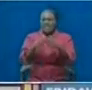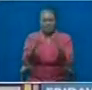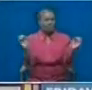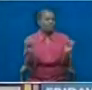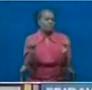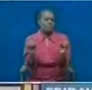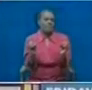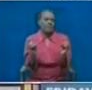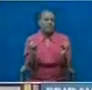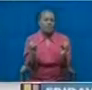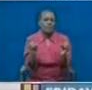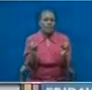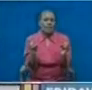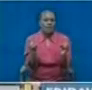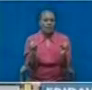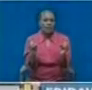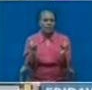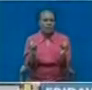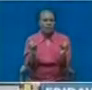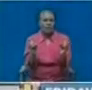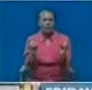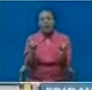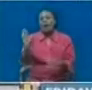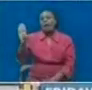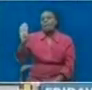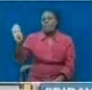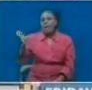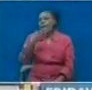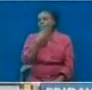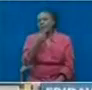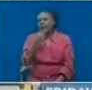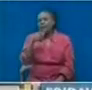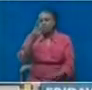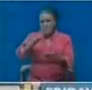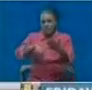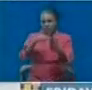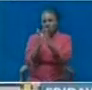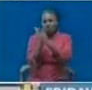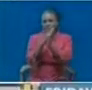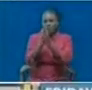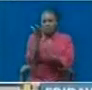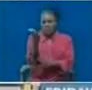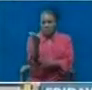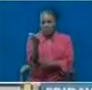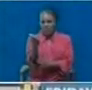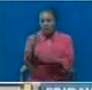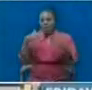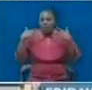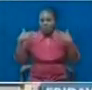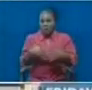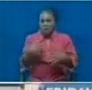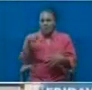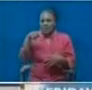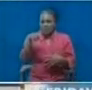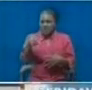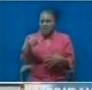are going to look on the internet. That's not what this okay, is. Okay, fine. So, Brian, we were going through your profiles recently with one of my colleagues, and he said, oh gosh, he's